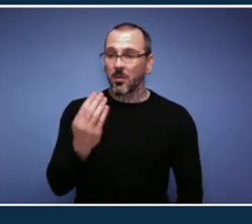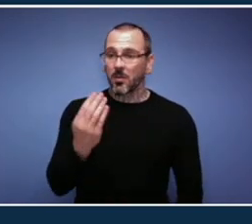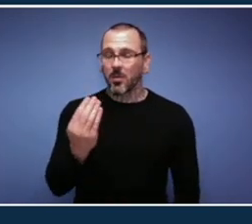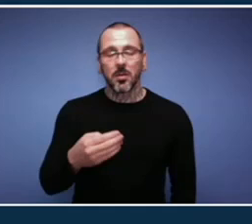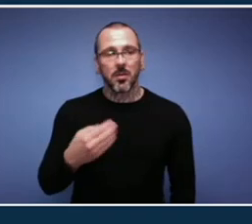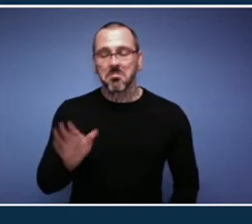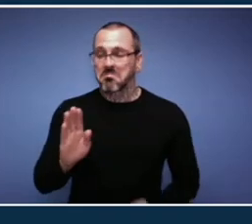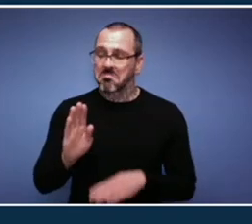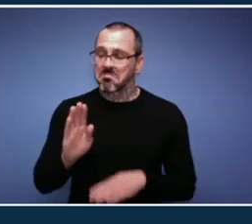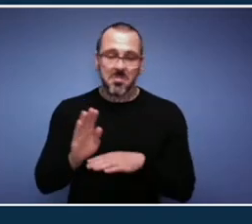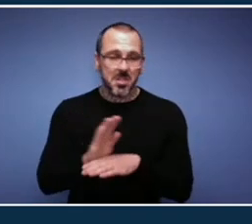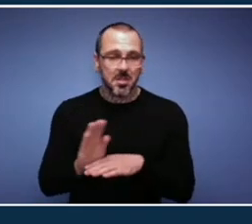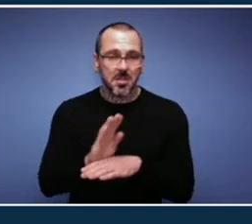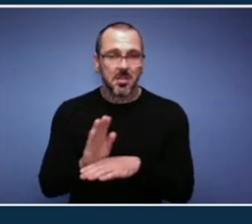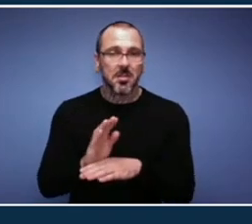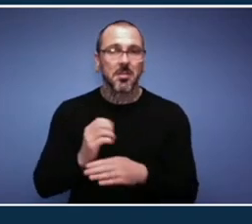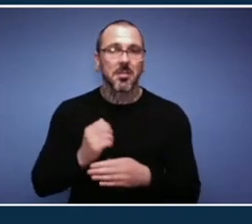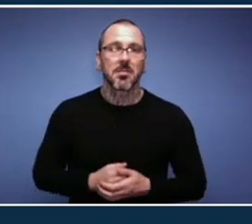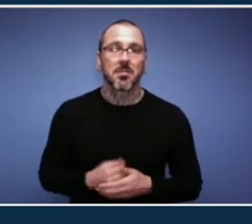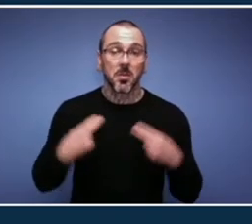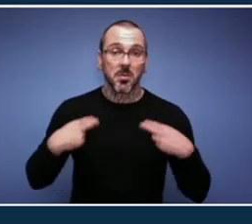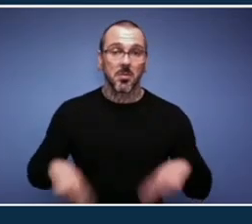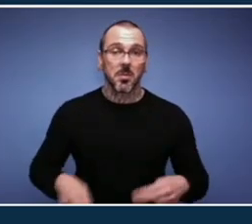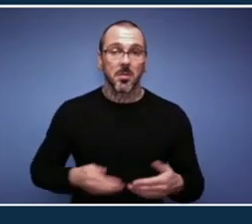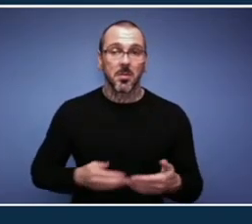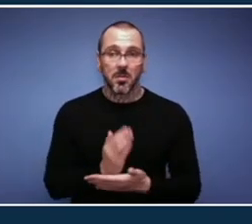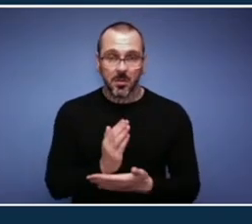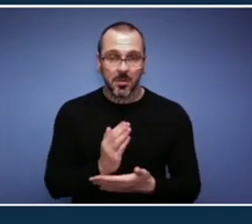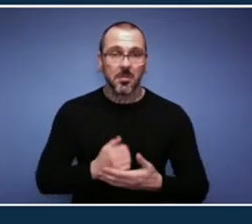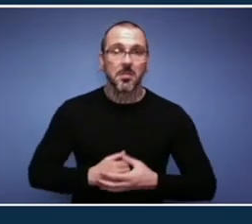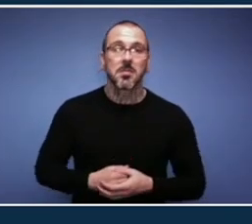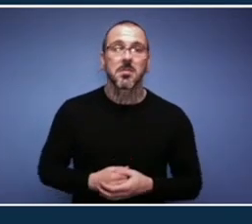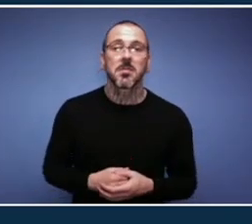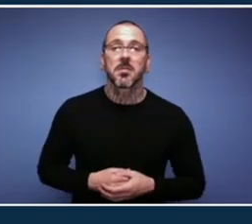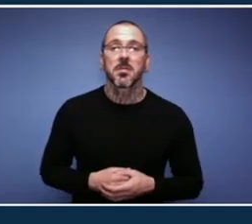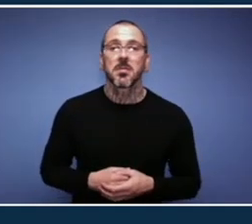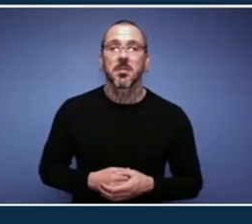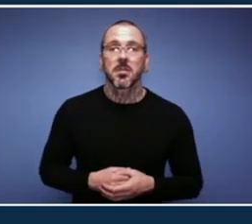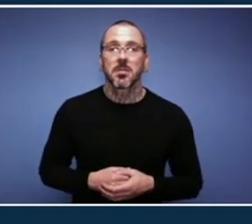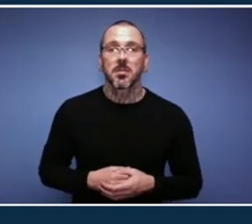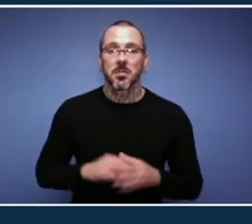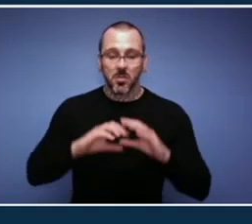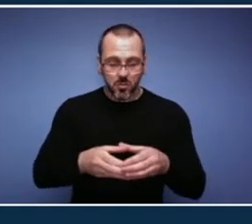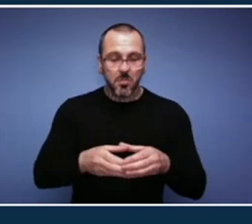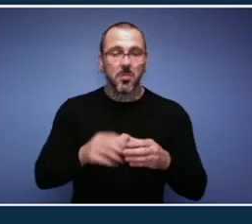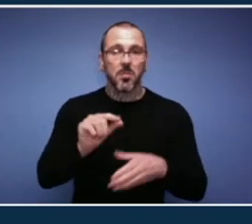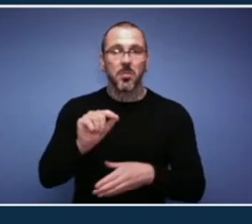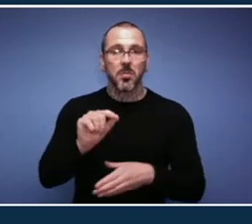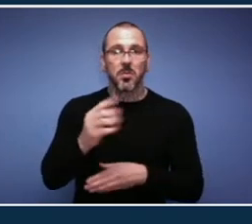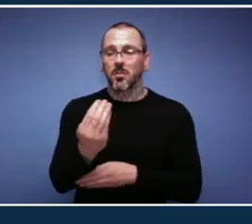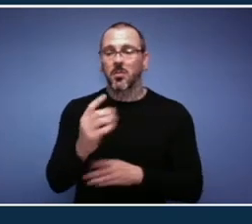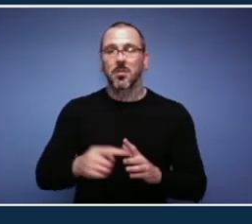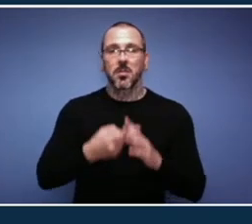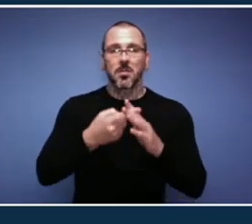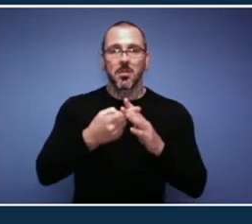started the Human Rights Commission in 2014. And we've been